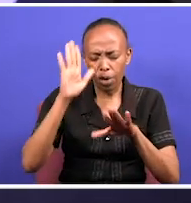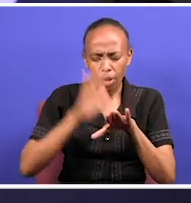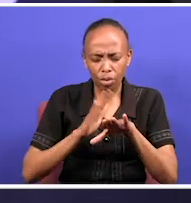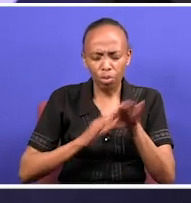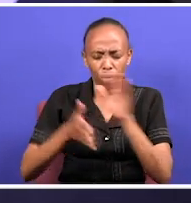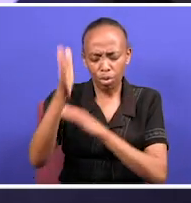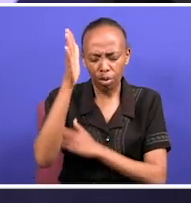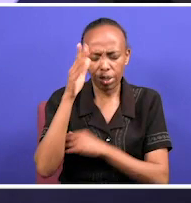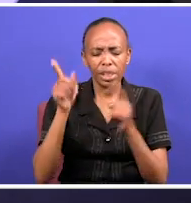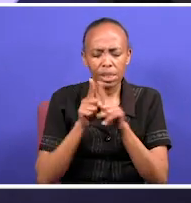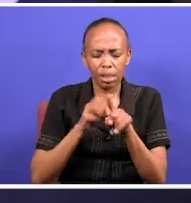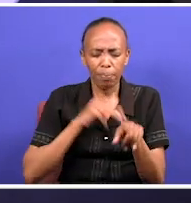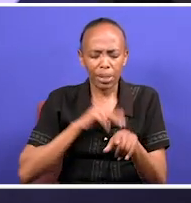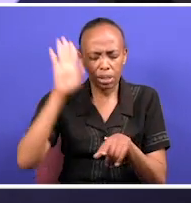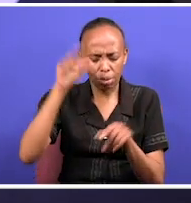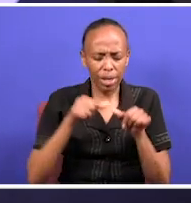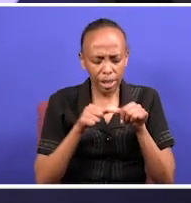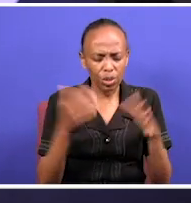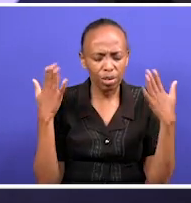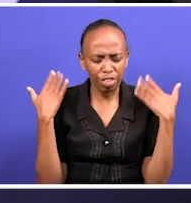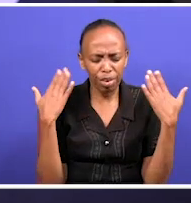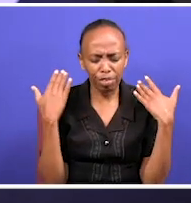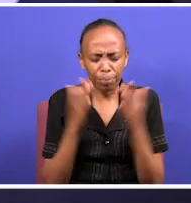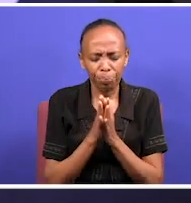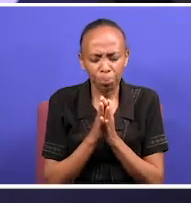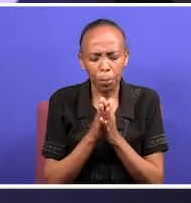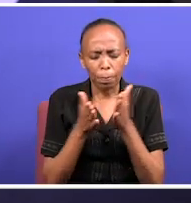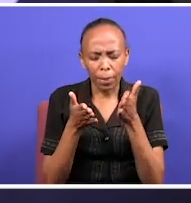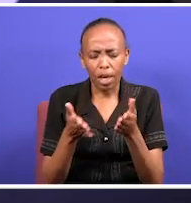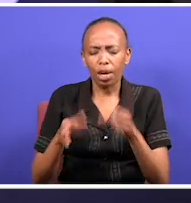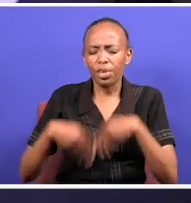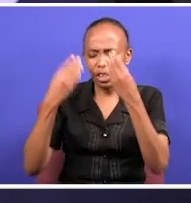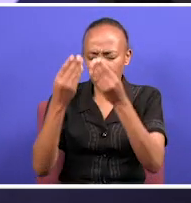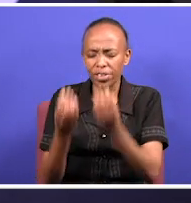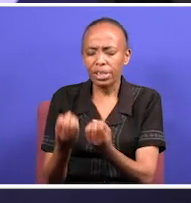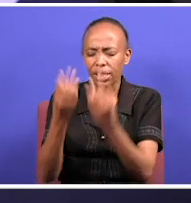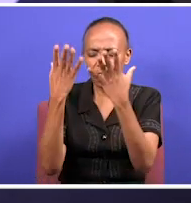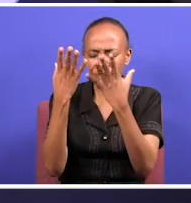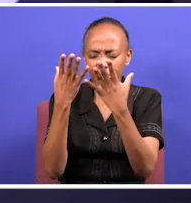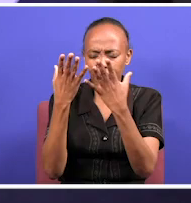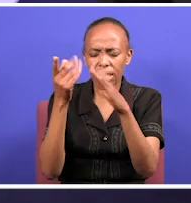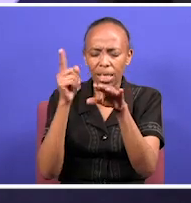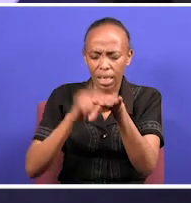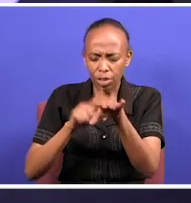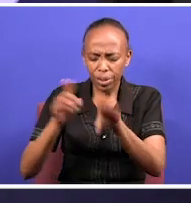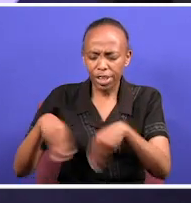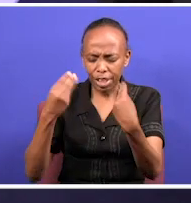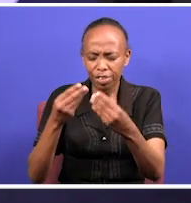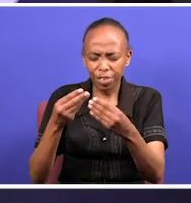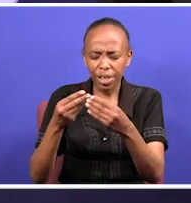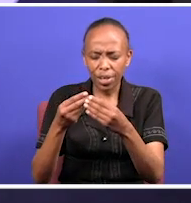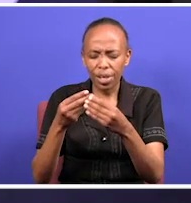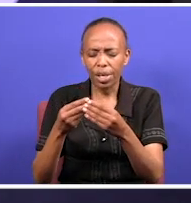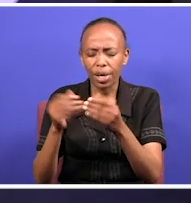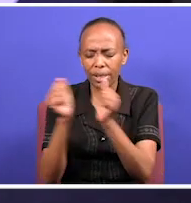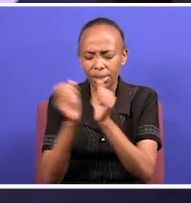good, oh God, and your mercies endure forever. So receive the sacrifices that we offer to you in the form